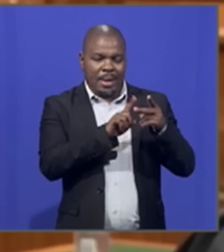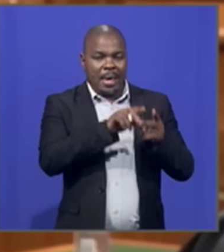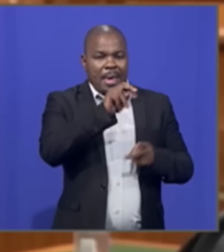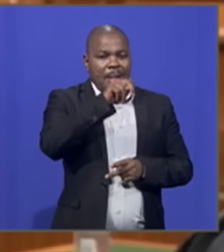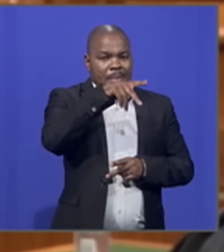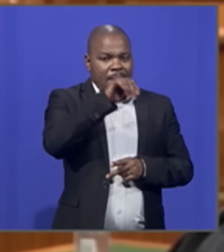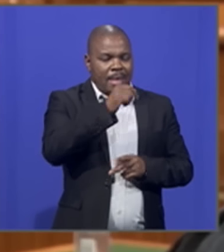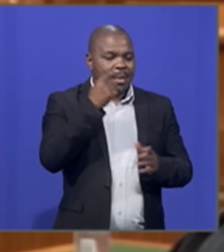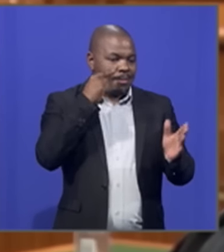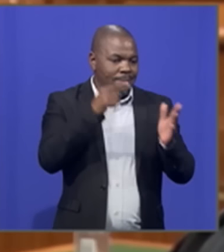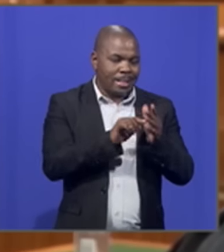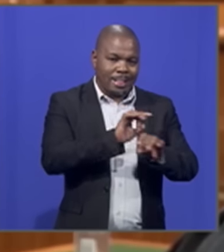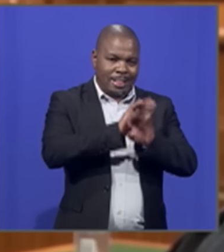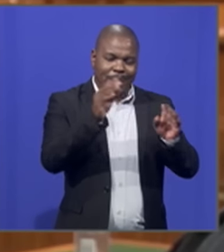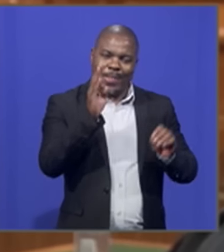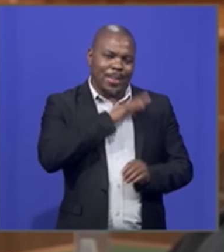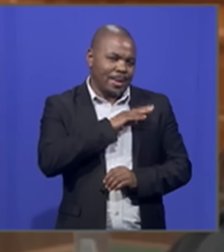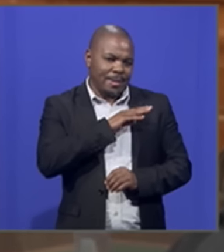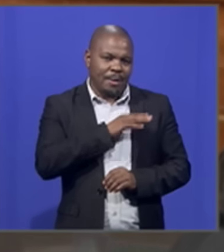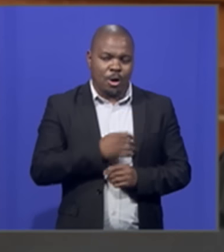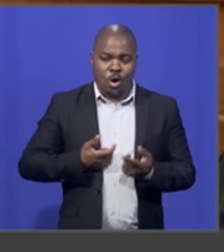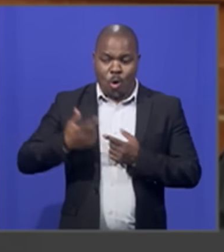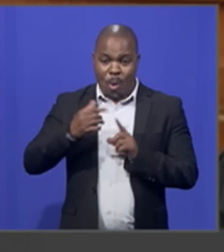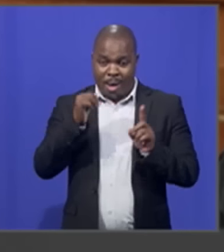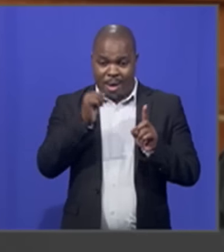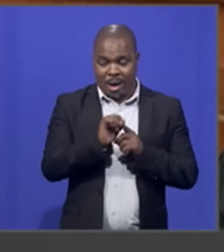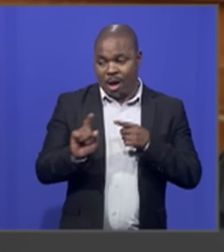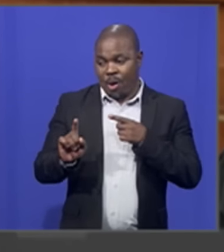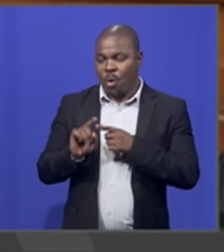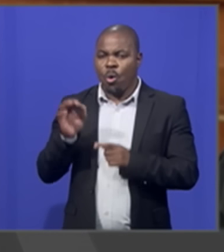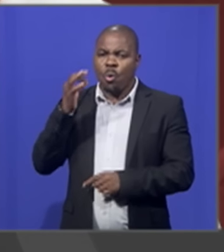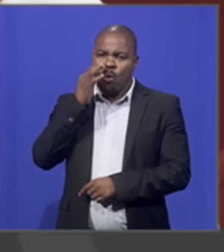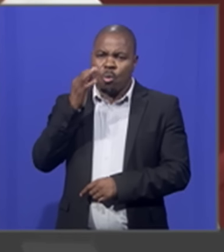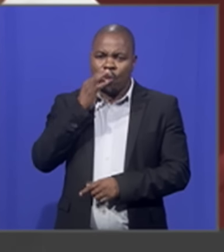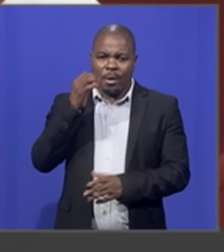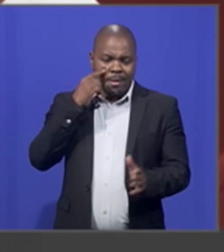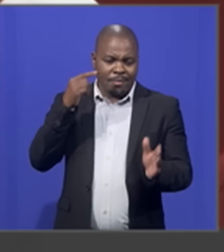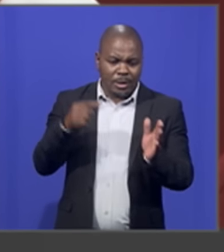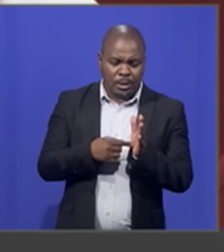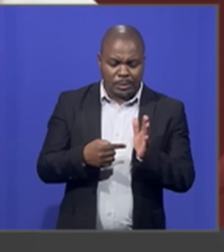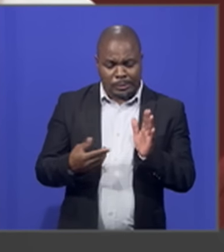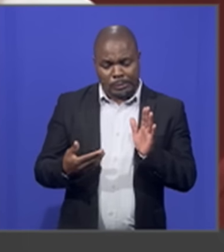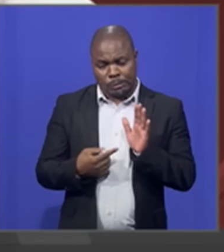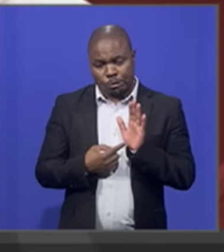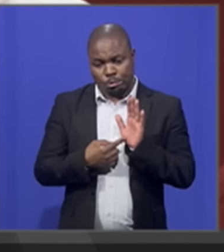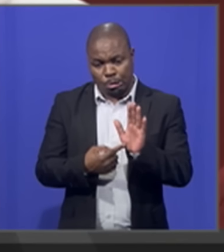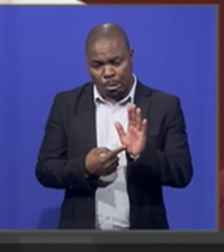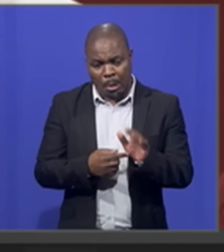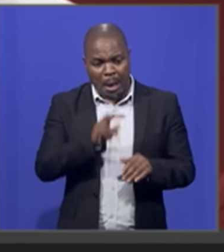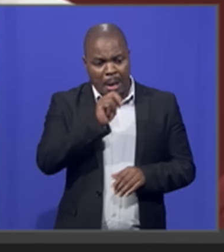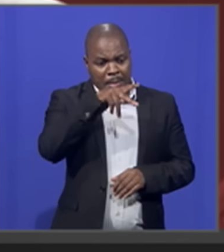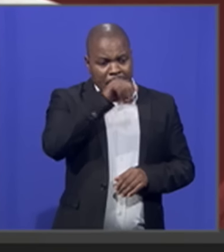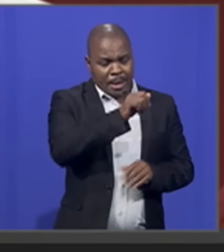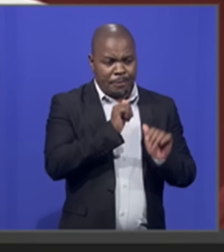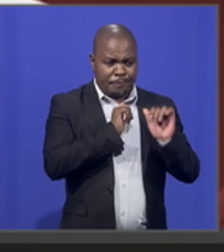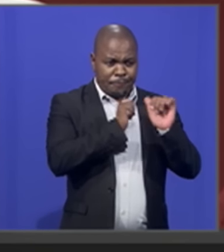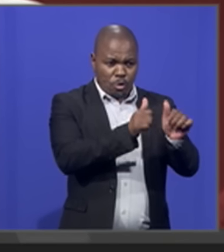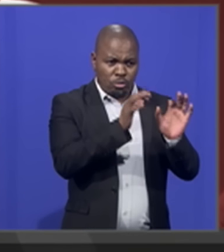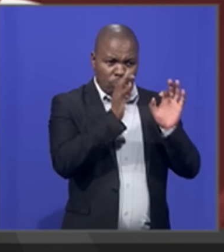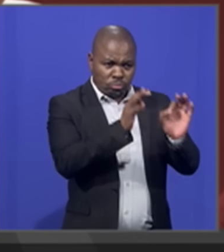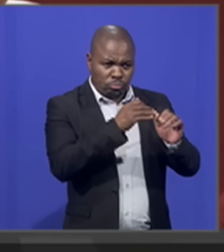ka bopaki bo tshwarehang. Leqwetha la hae le re ha ho bopaki bo bontshang hore botjhutjhisi bo latetse metjha